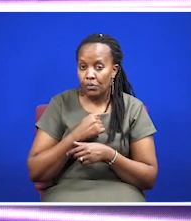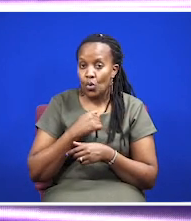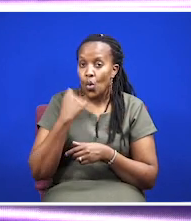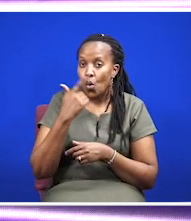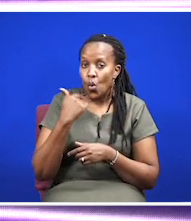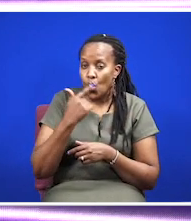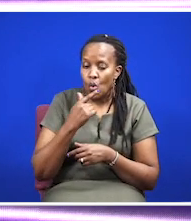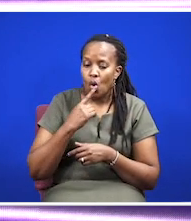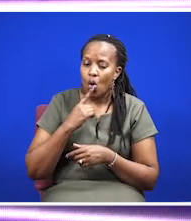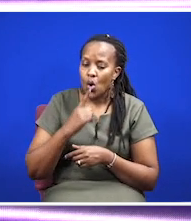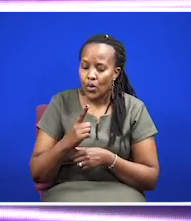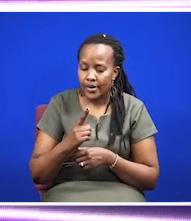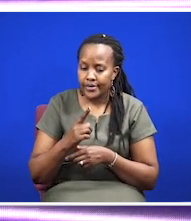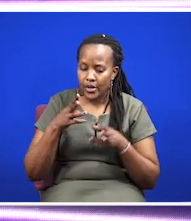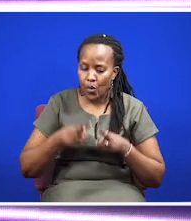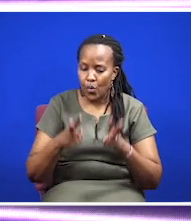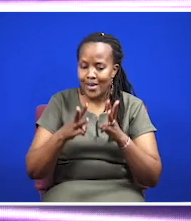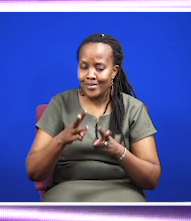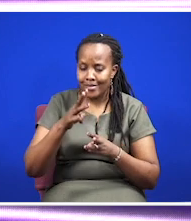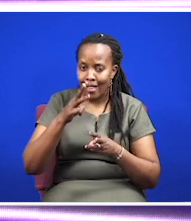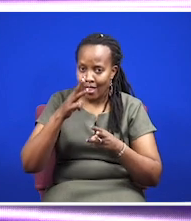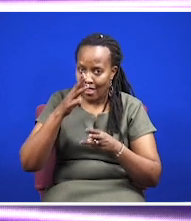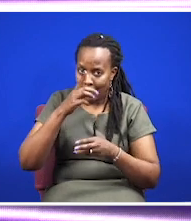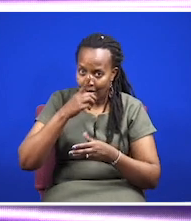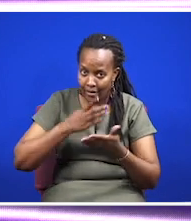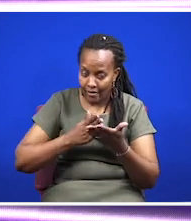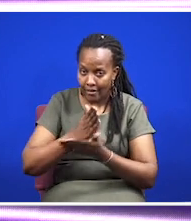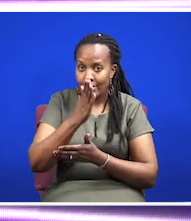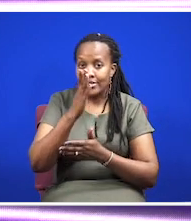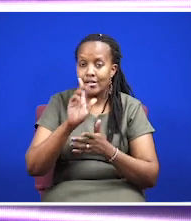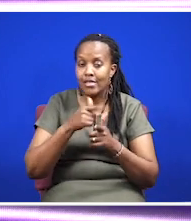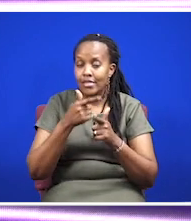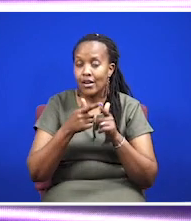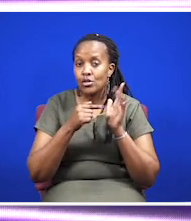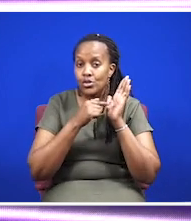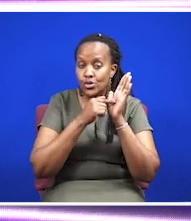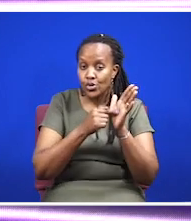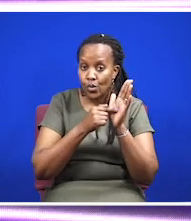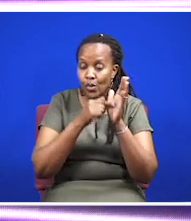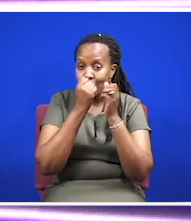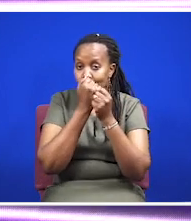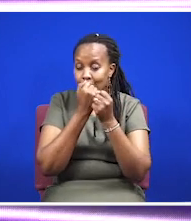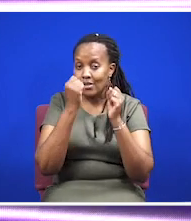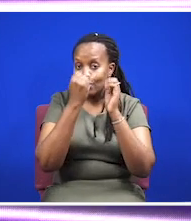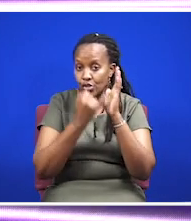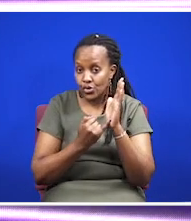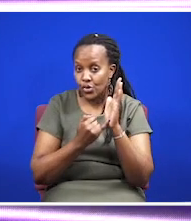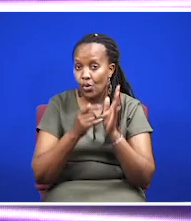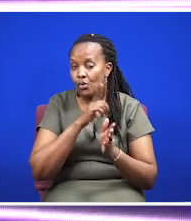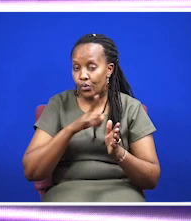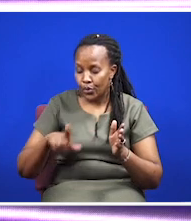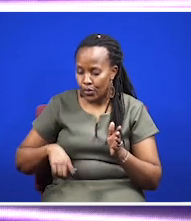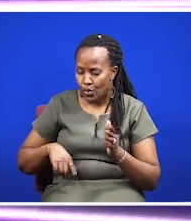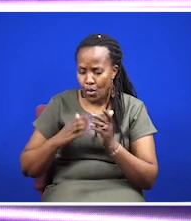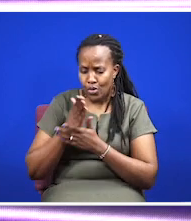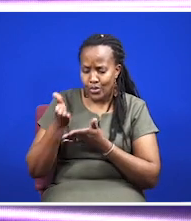who orders his way rightly, I will show the salvation of God." By this, Asaph implies